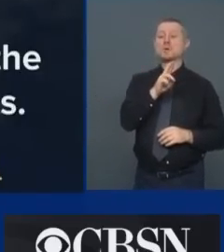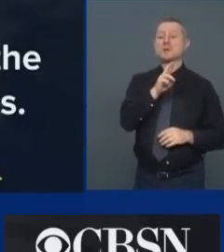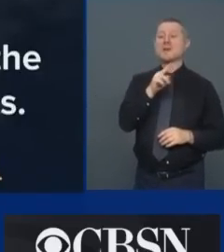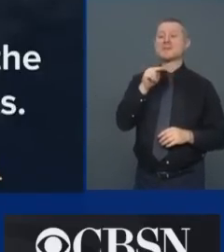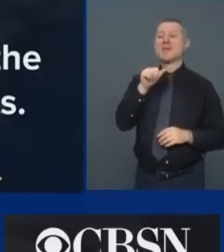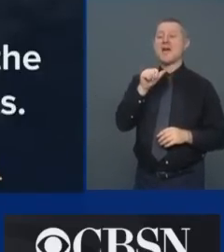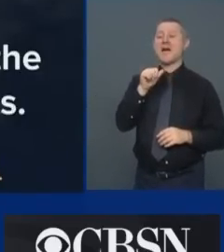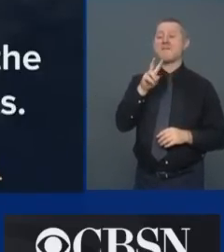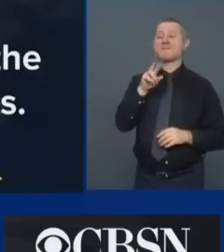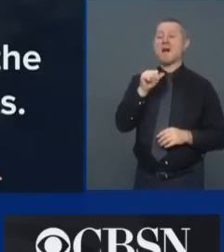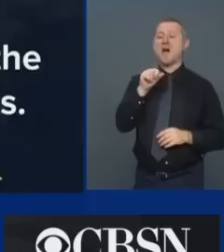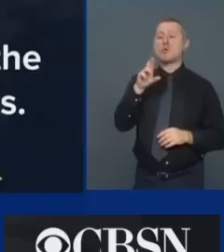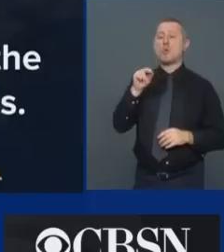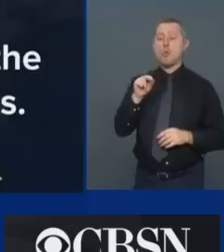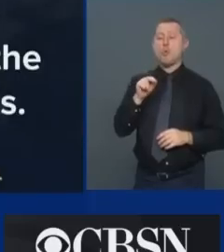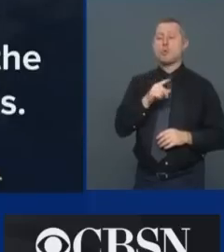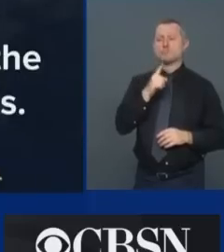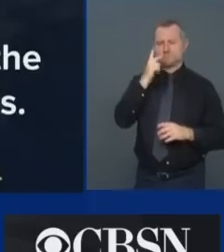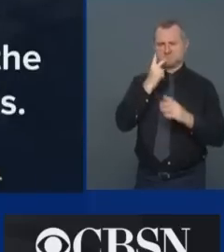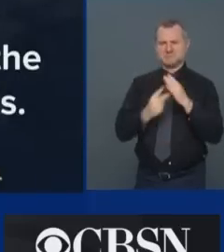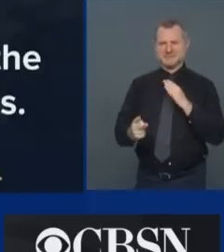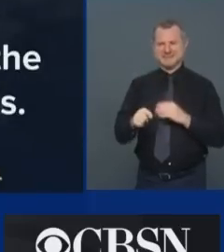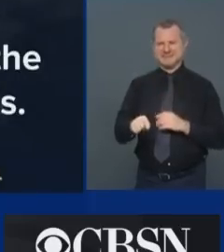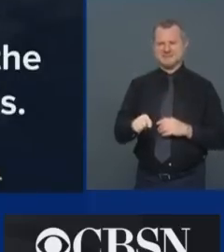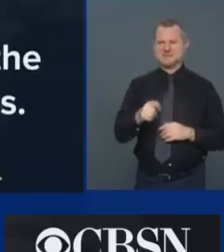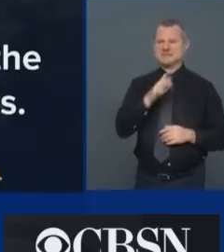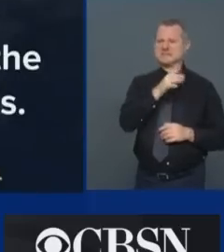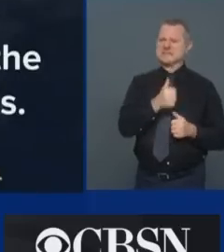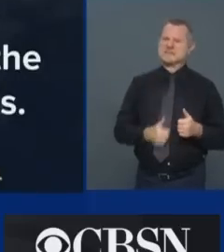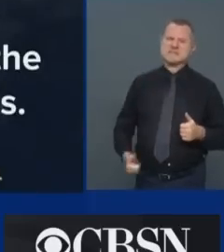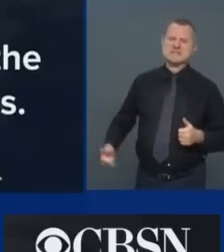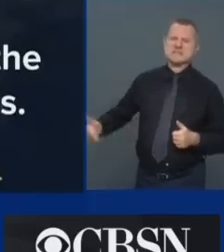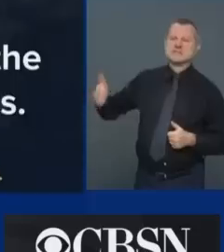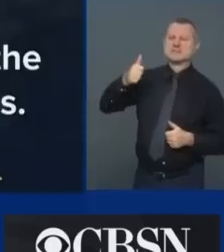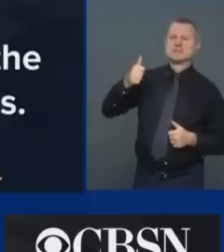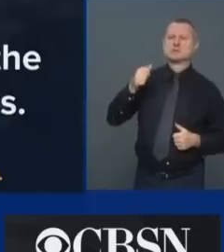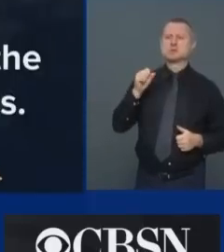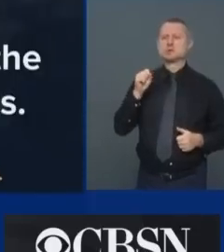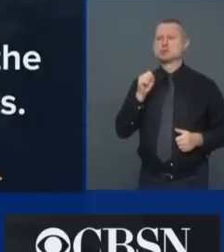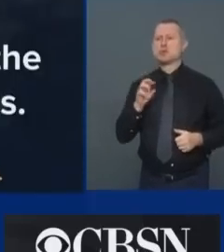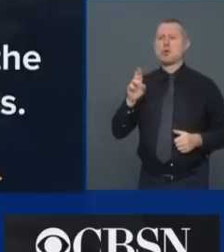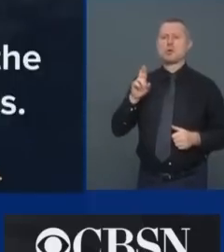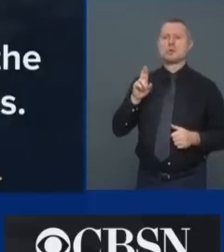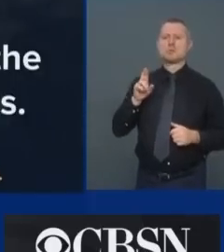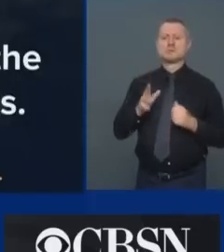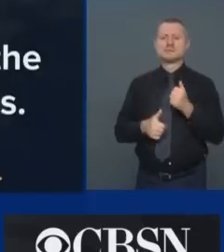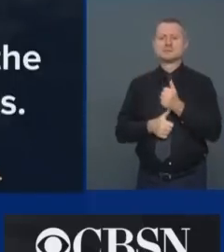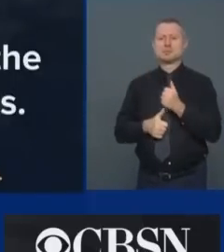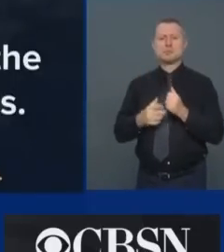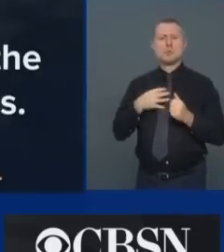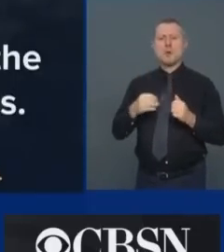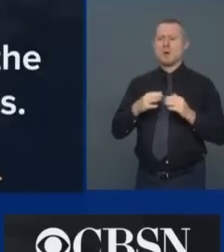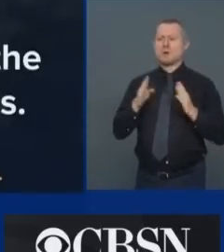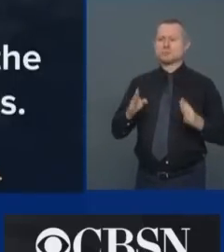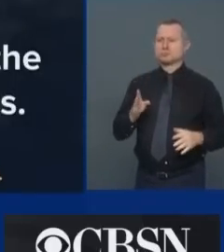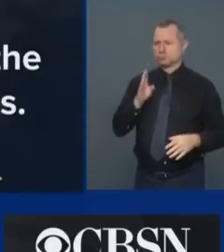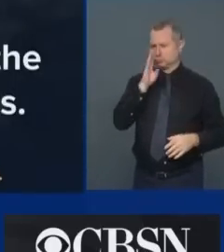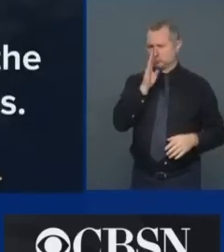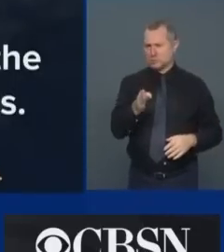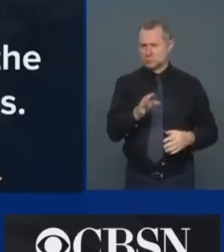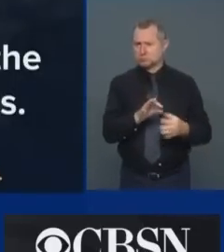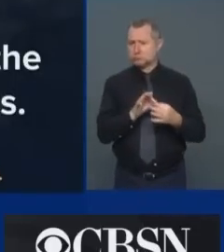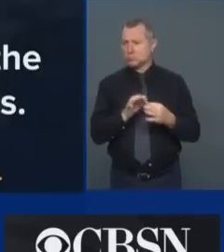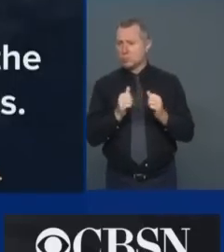And Peter Navarro was a senior White House aide with direct connection to the